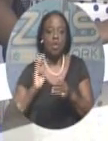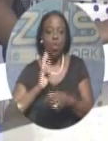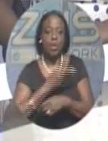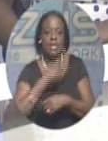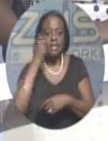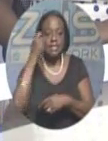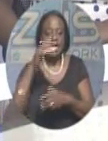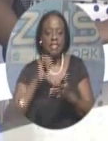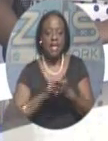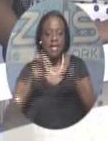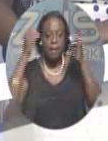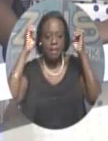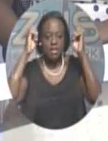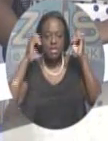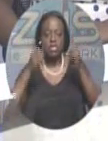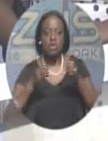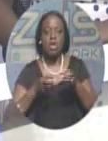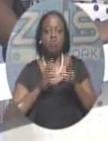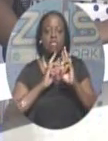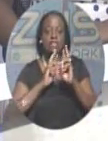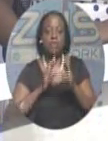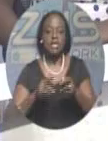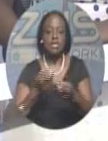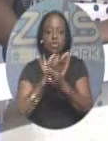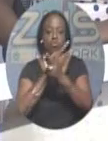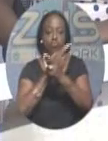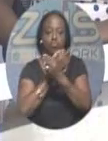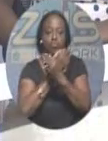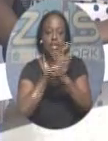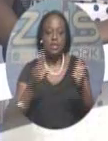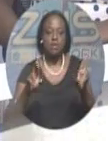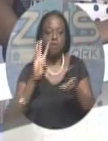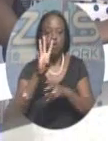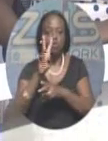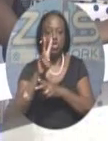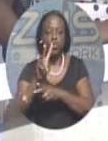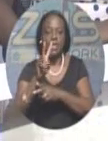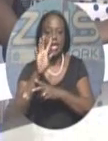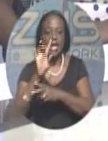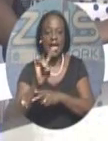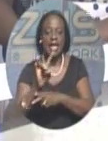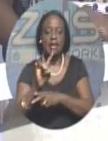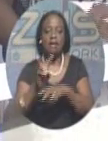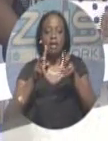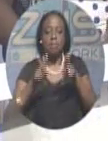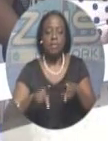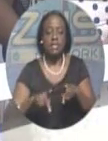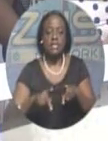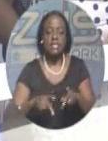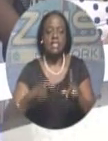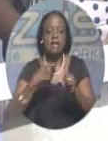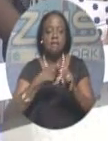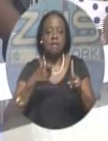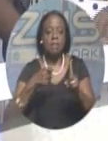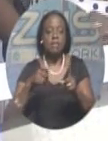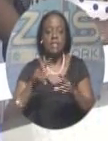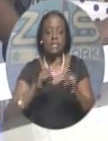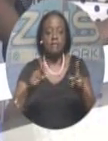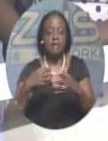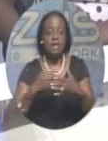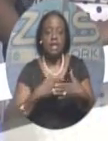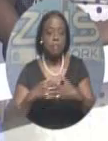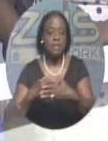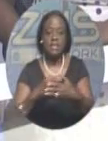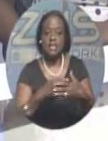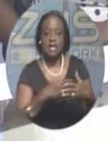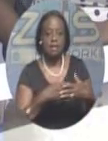that emergency responders rescued 428 residents from submerged communities, and Commissioner Greenslade says it should be